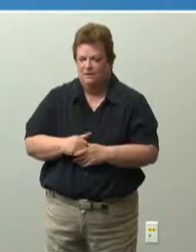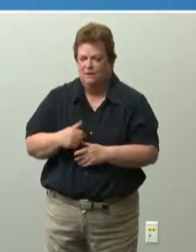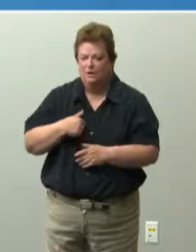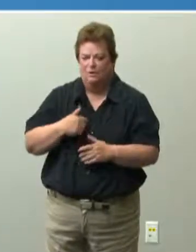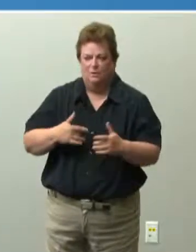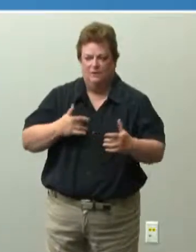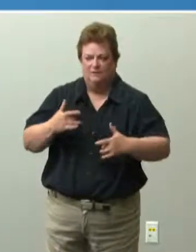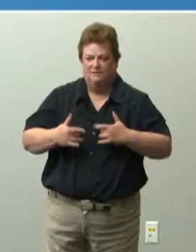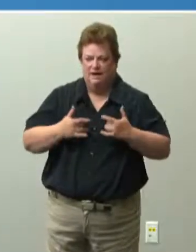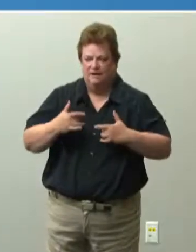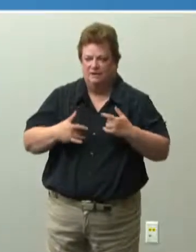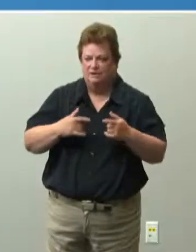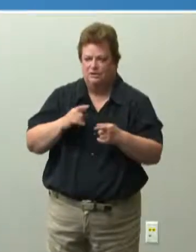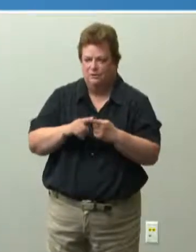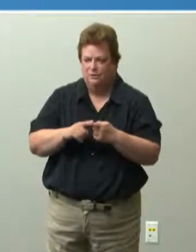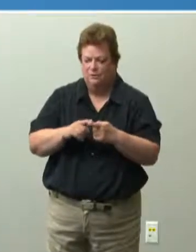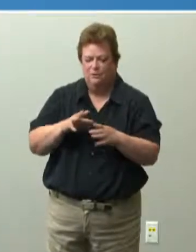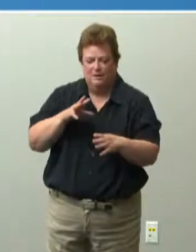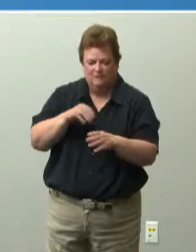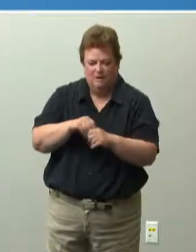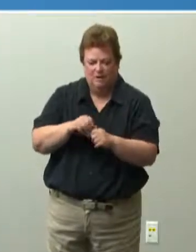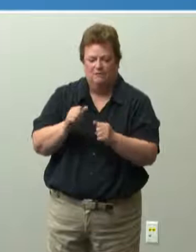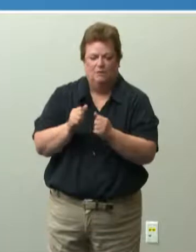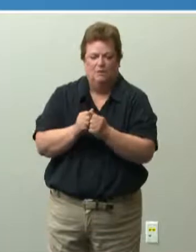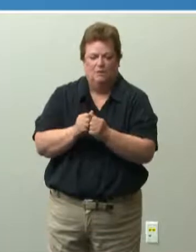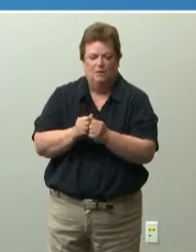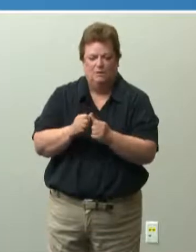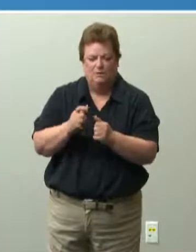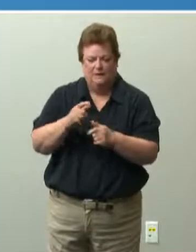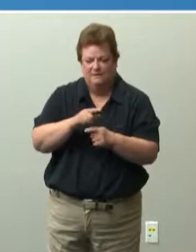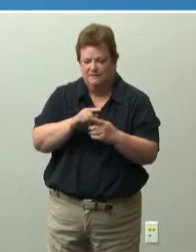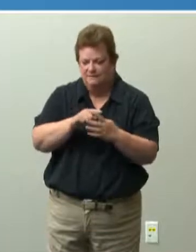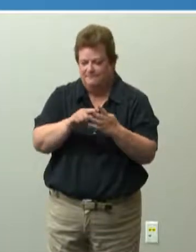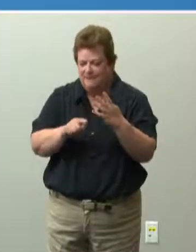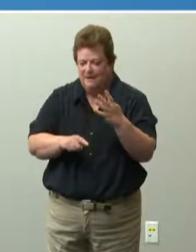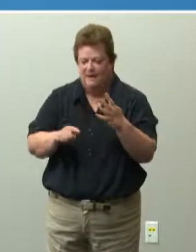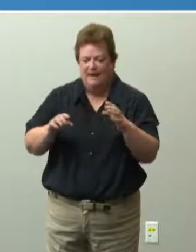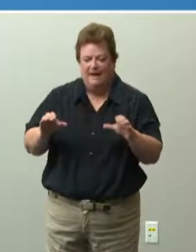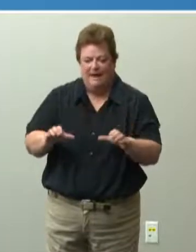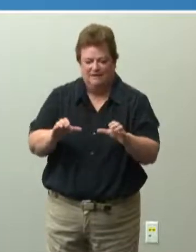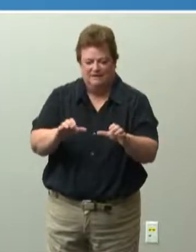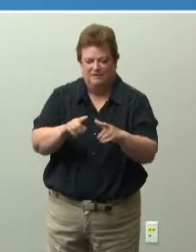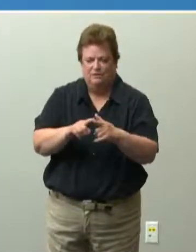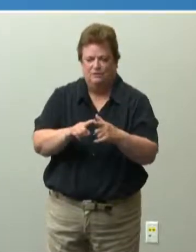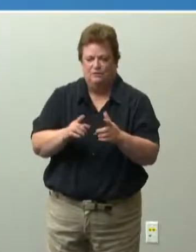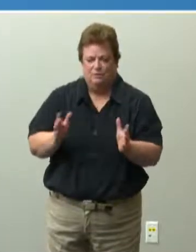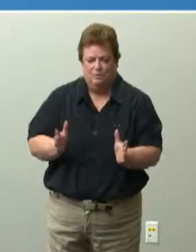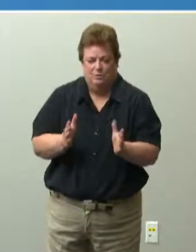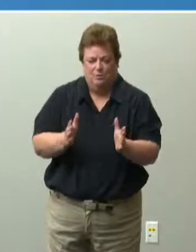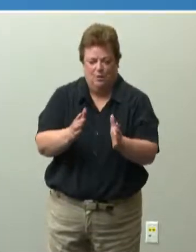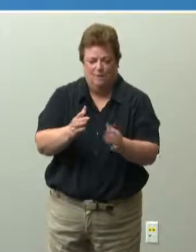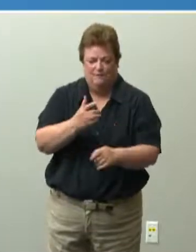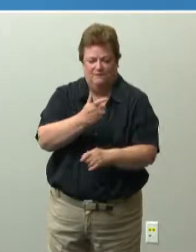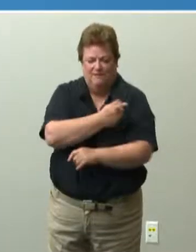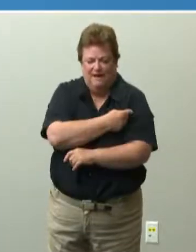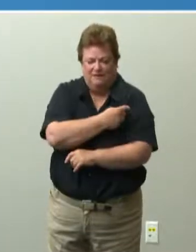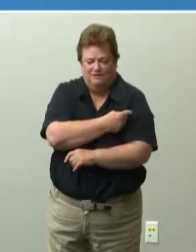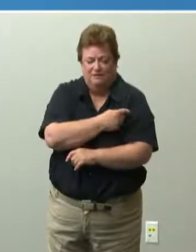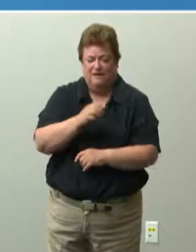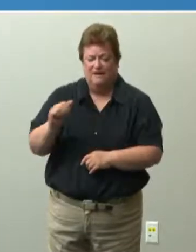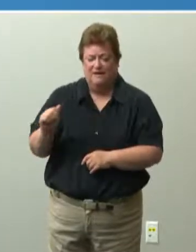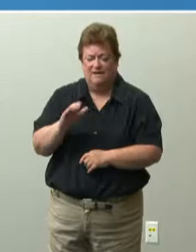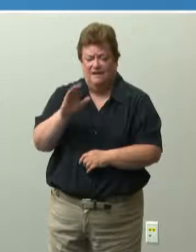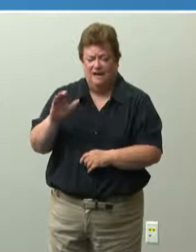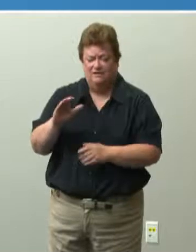to continue to be involved in several of these activities around the community to promote vaccination. So the Asian Community and